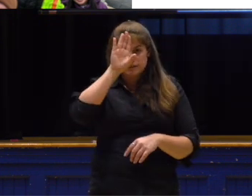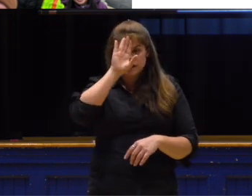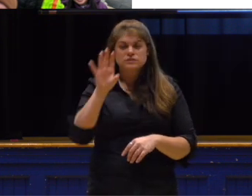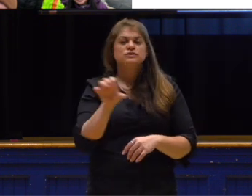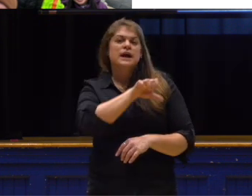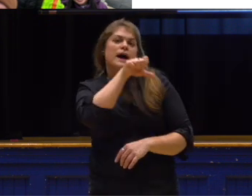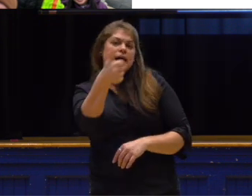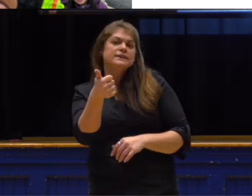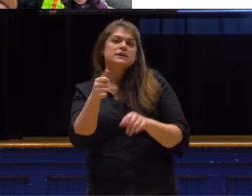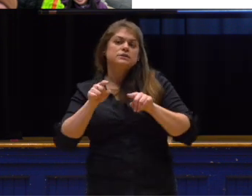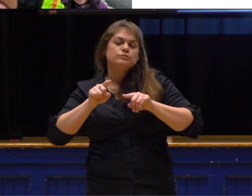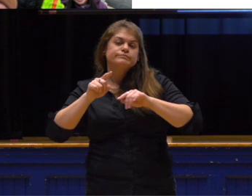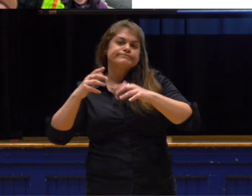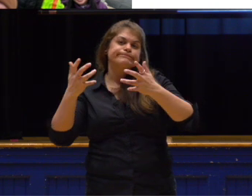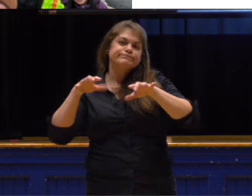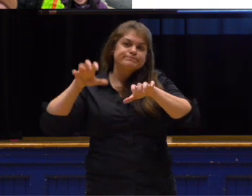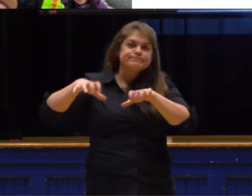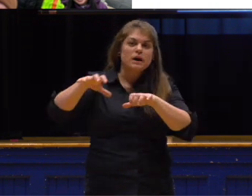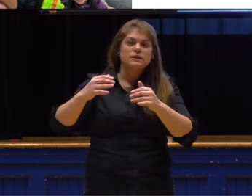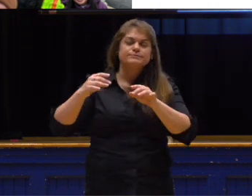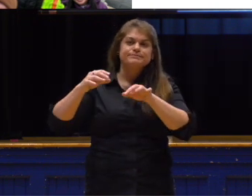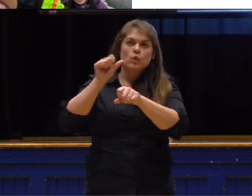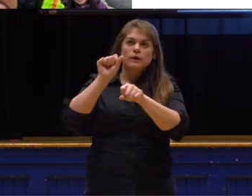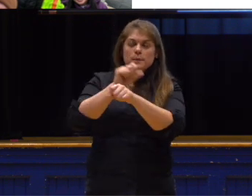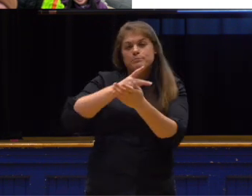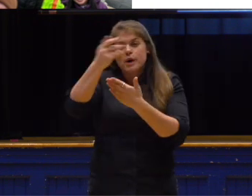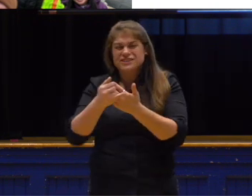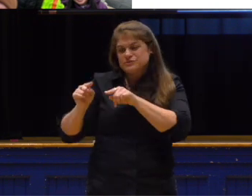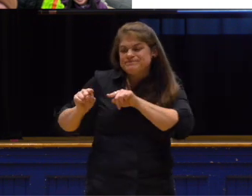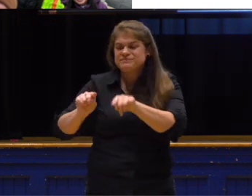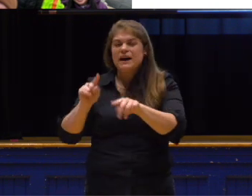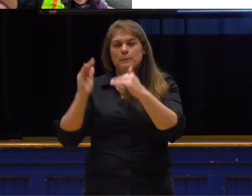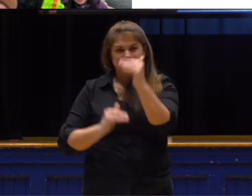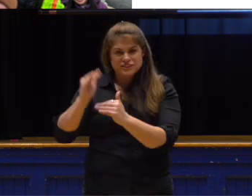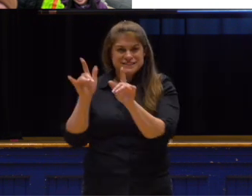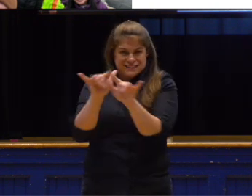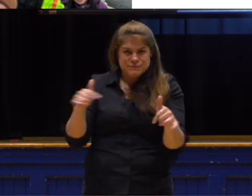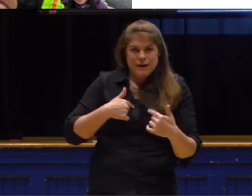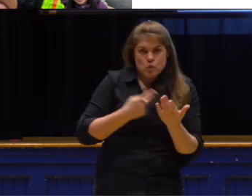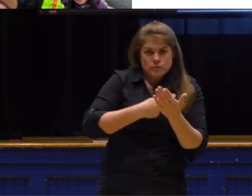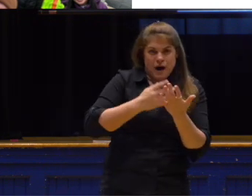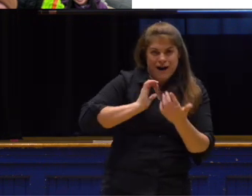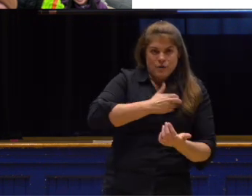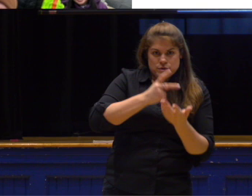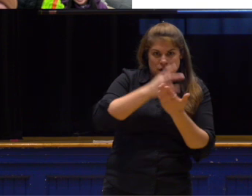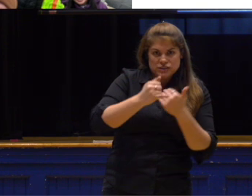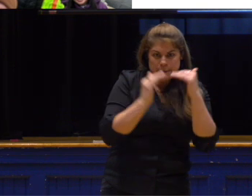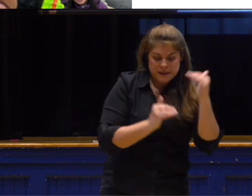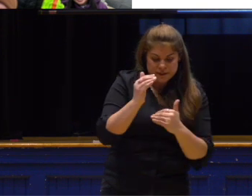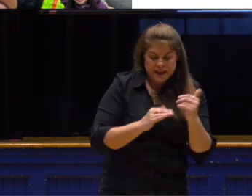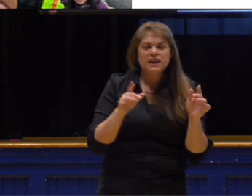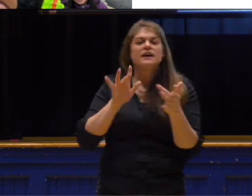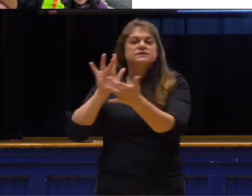we're minimizing impacts and well coordinated with any adjacent construction that's happening, and coordinating with the Pioneer Valley Transit